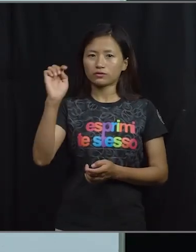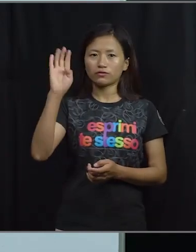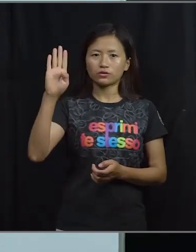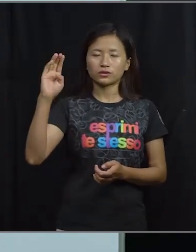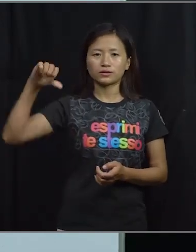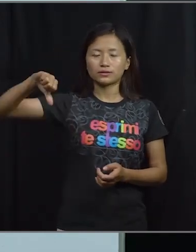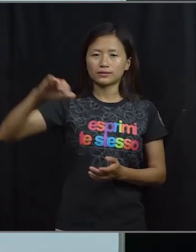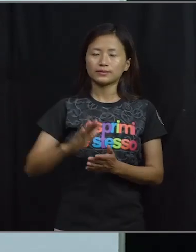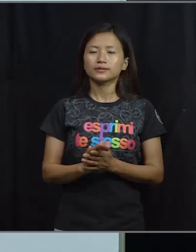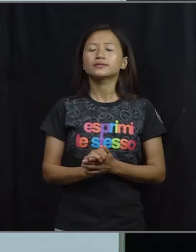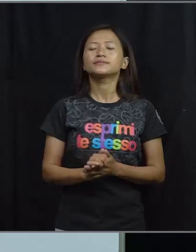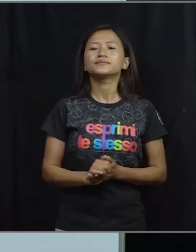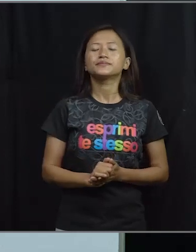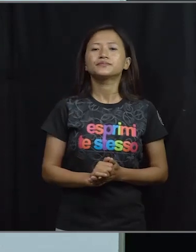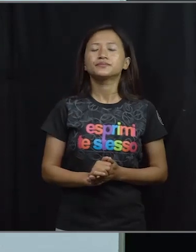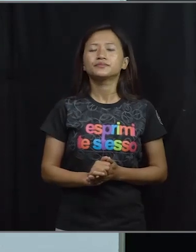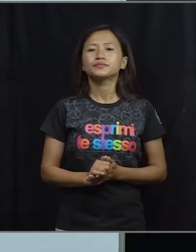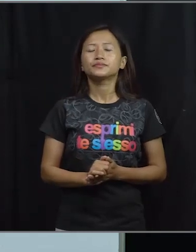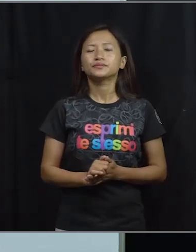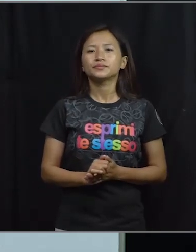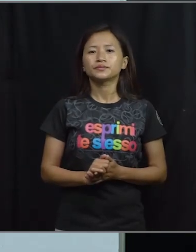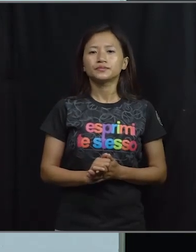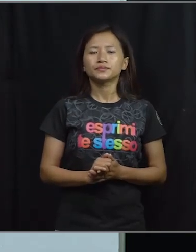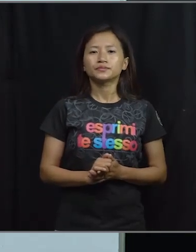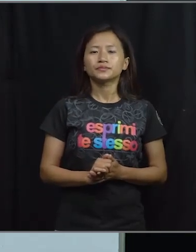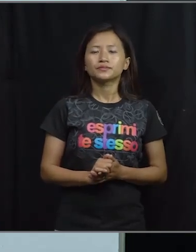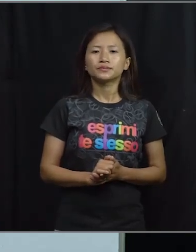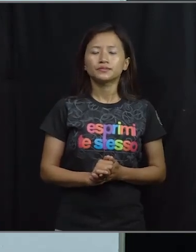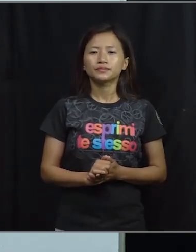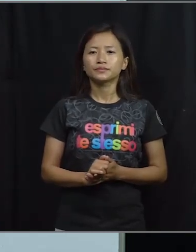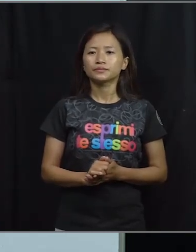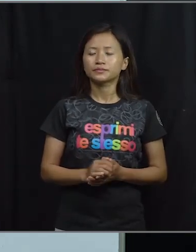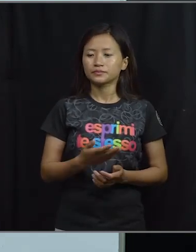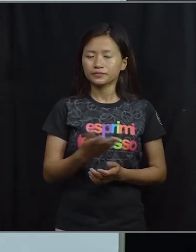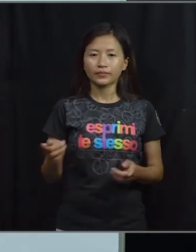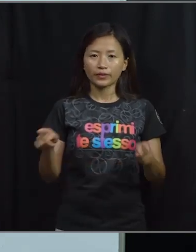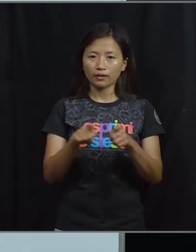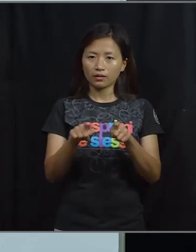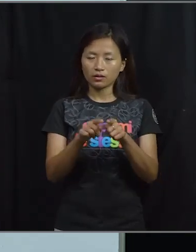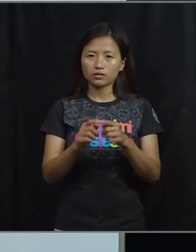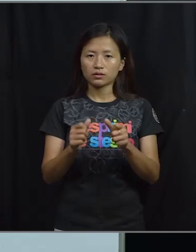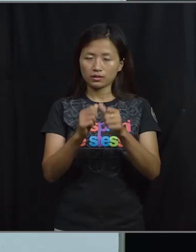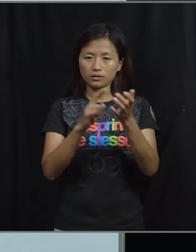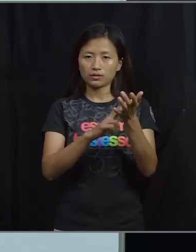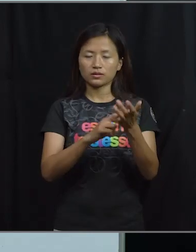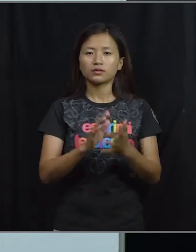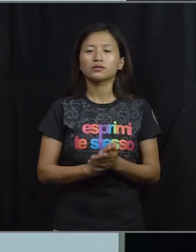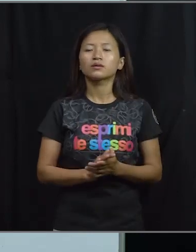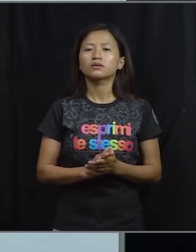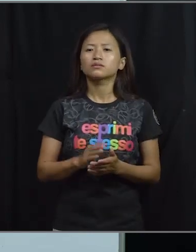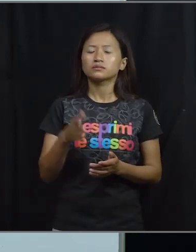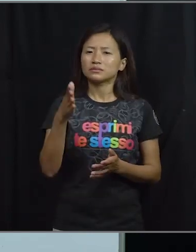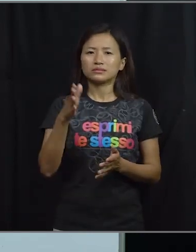scale industries, the employees are from 10 to 49 and their annual turnover does